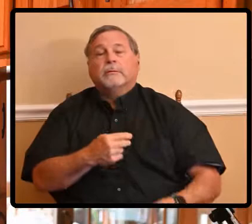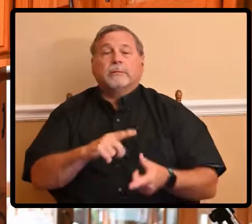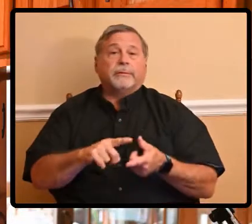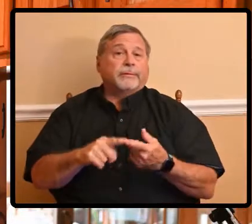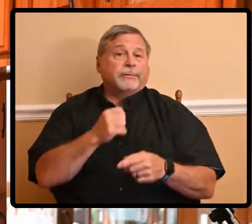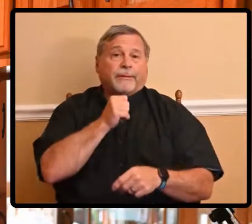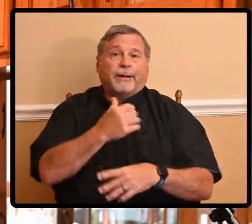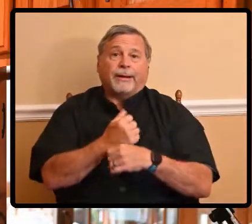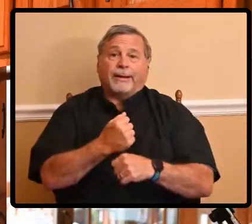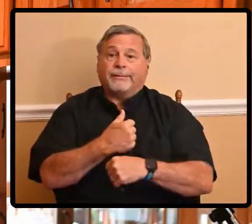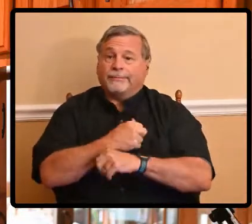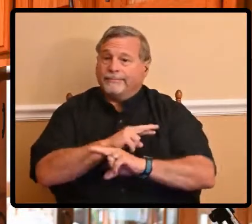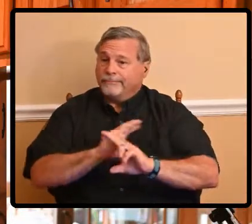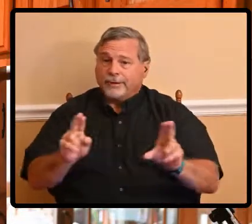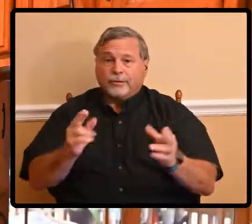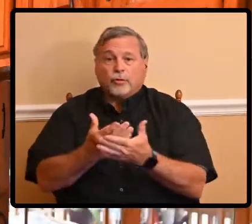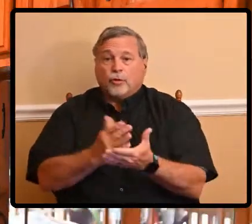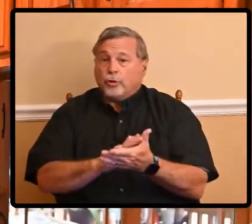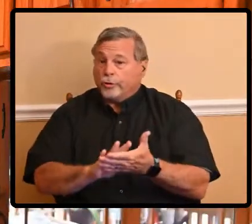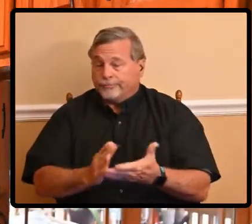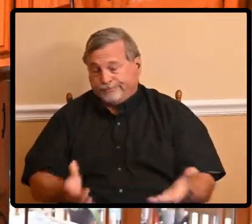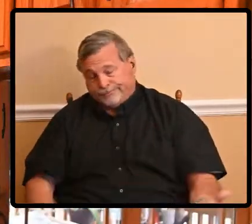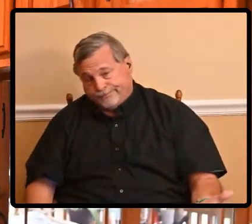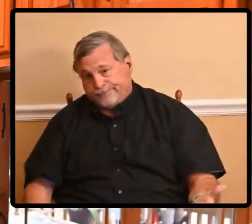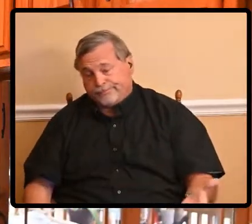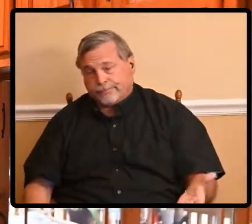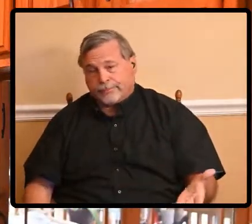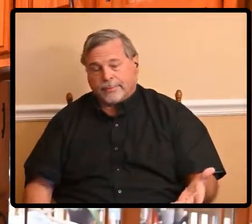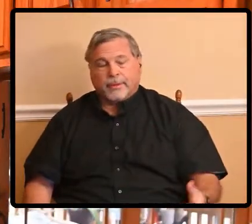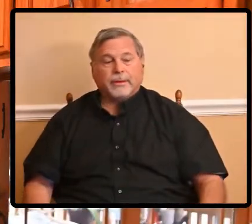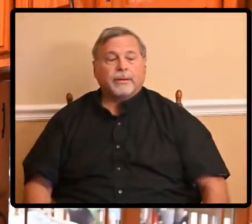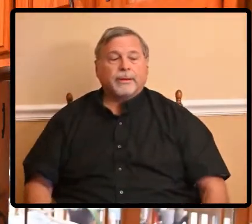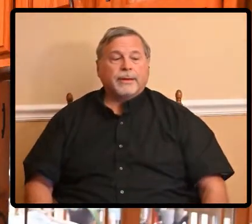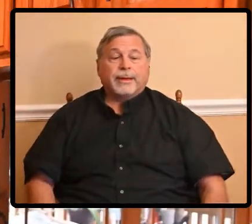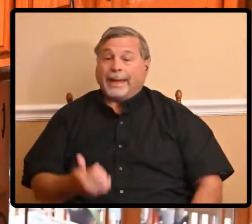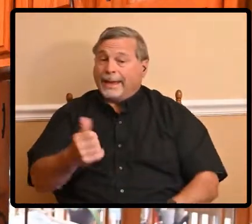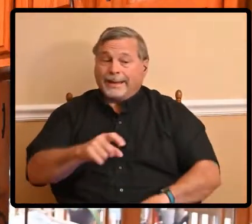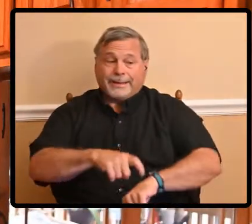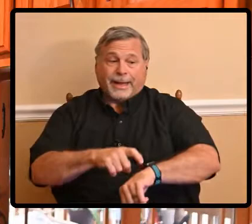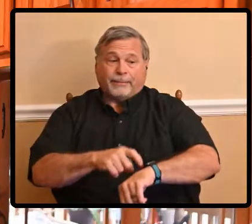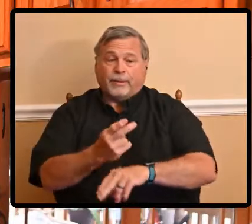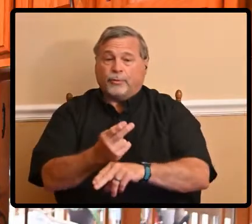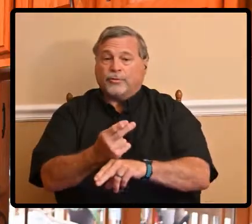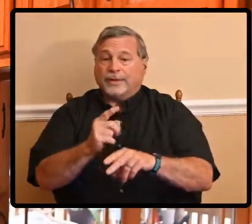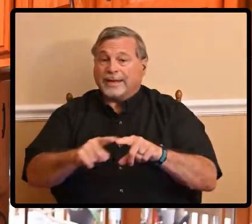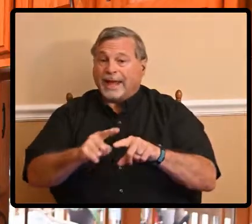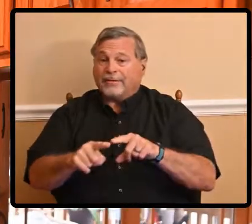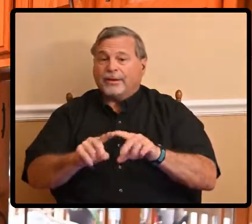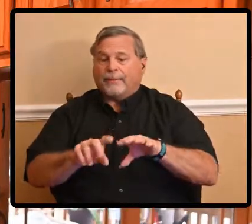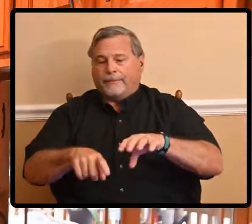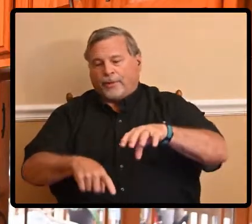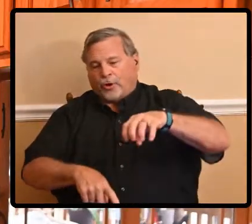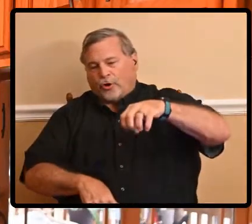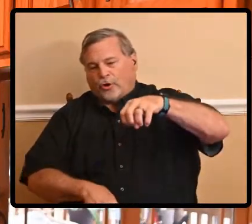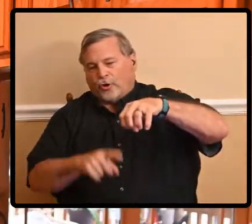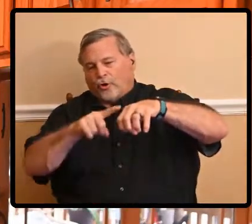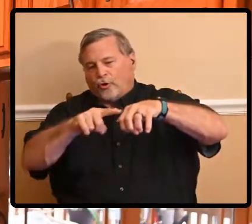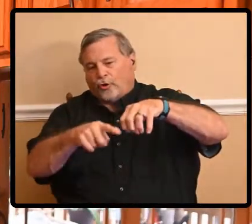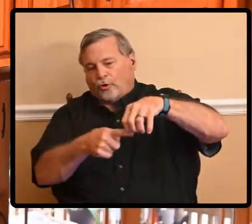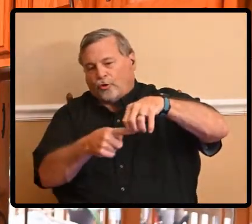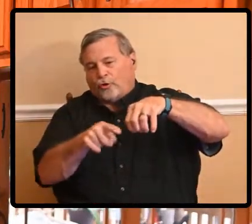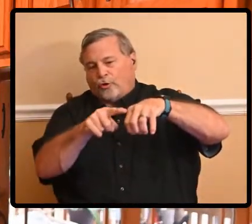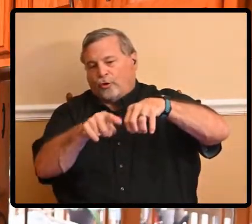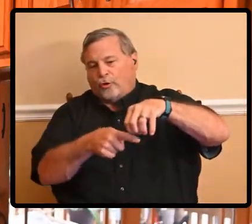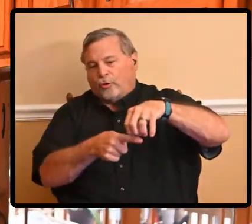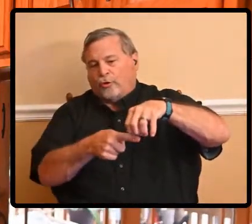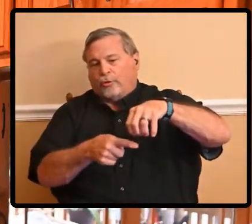hospital and you're not getting your stuff cooked. So as you can see, anytime I'm working around these knives, I am curling